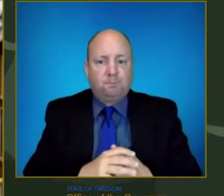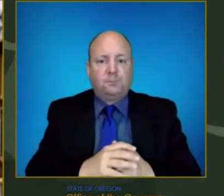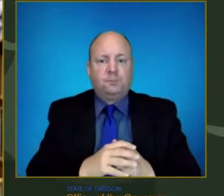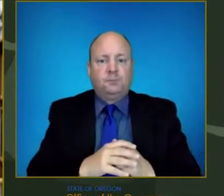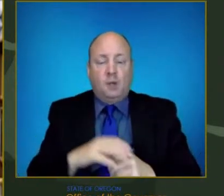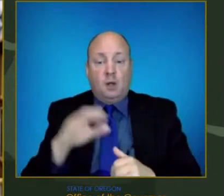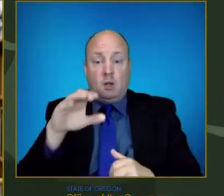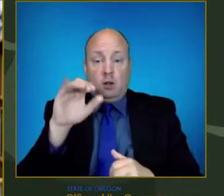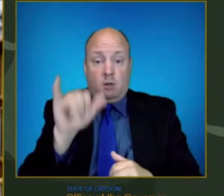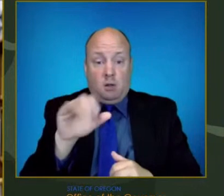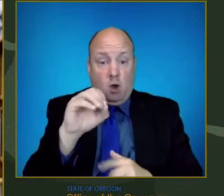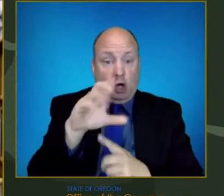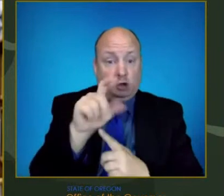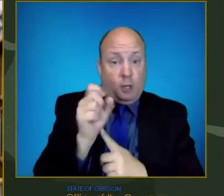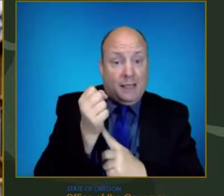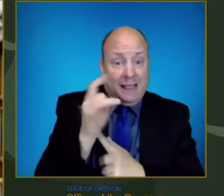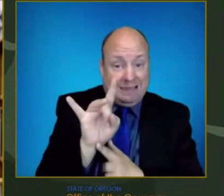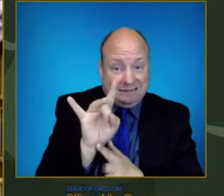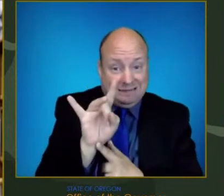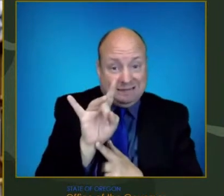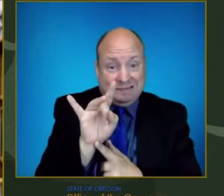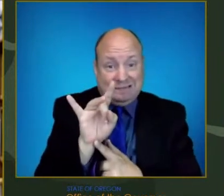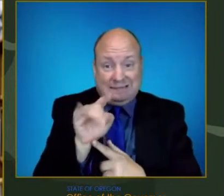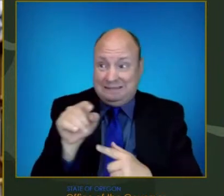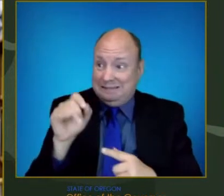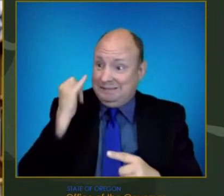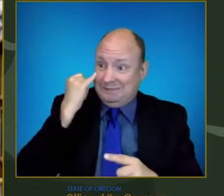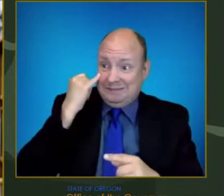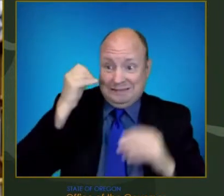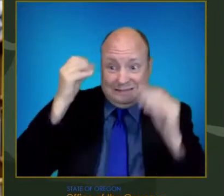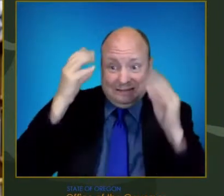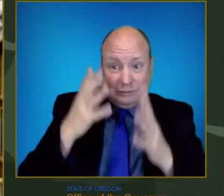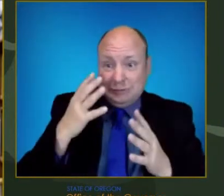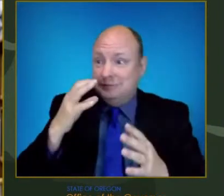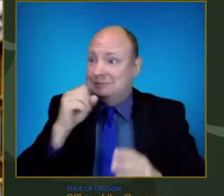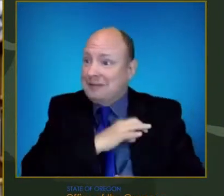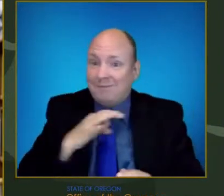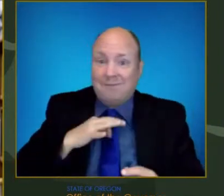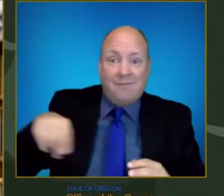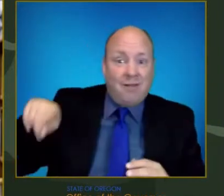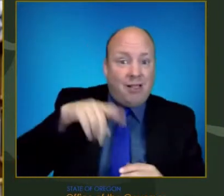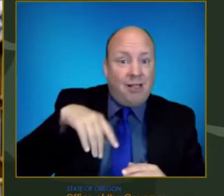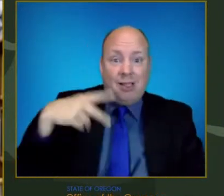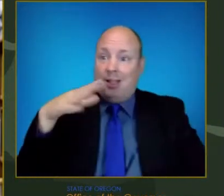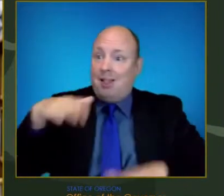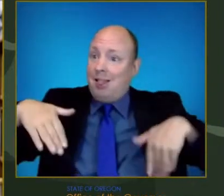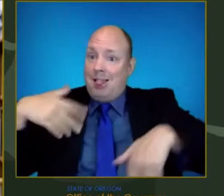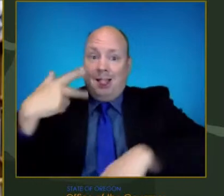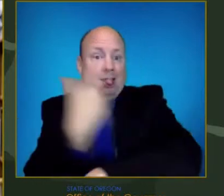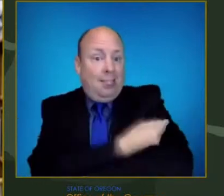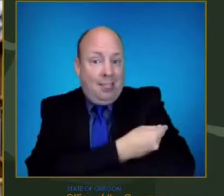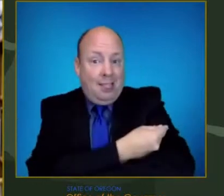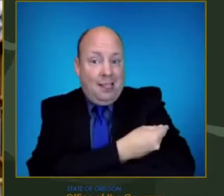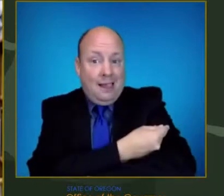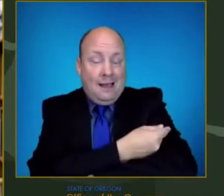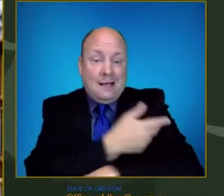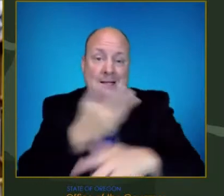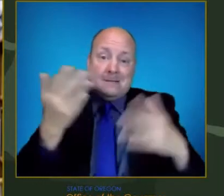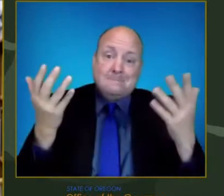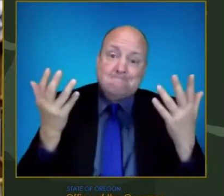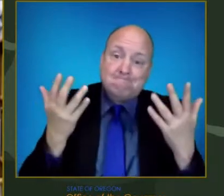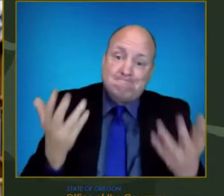be exacerbated to some degree, but we have a staffing challenge in our schools right now that we're trying to overcome. And the staffing challenge is